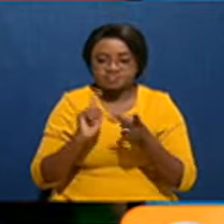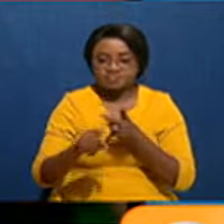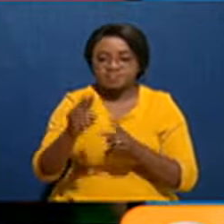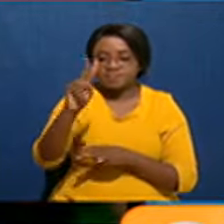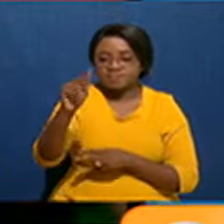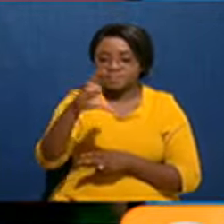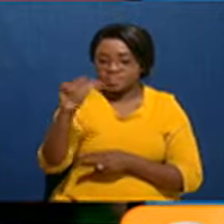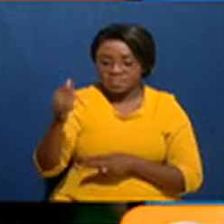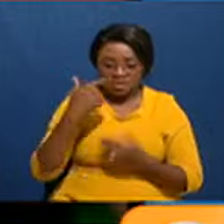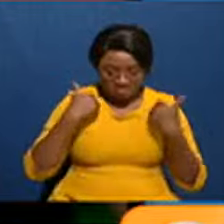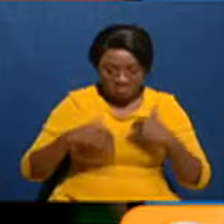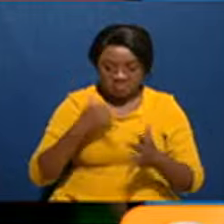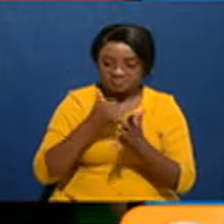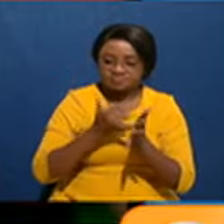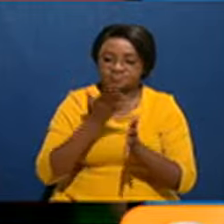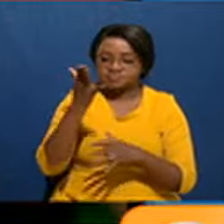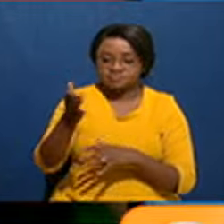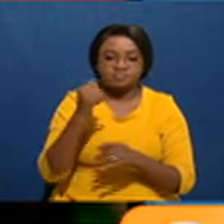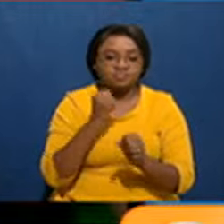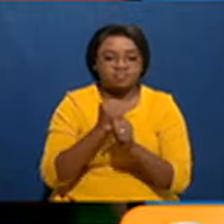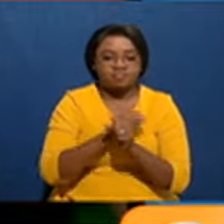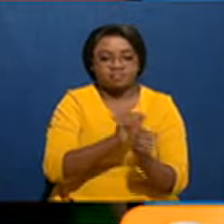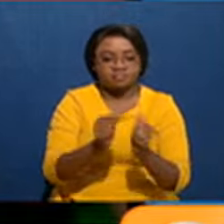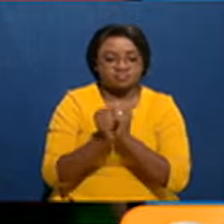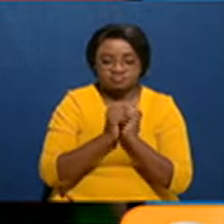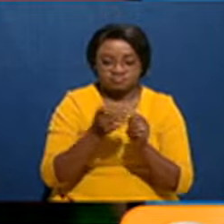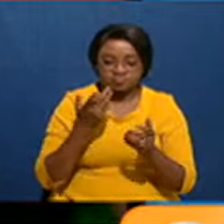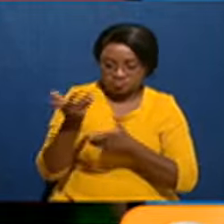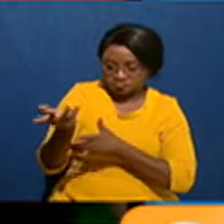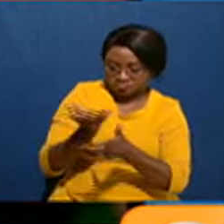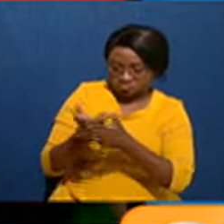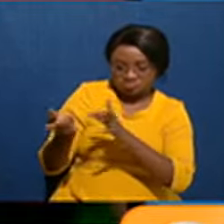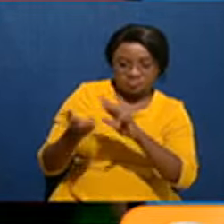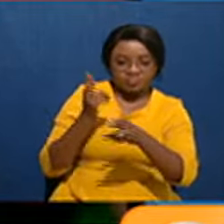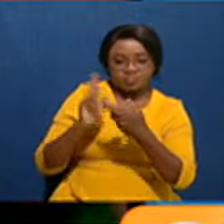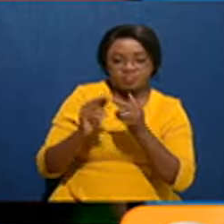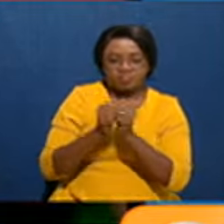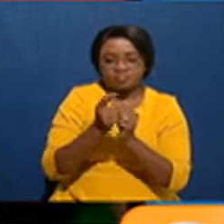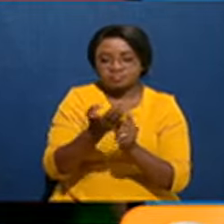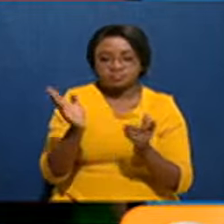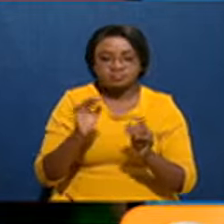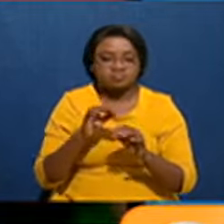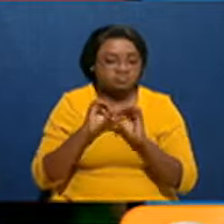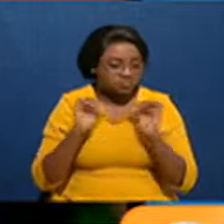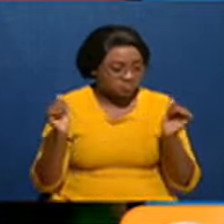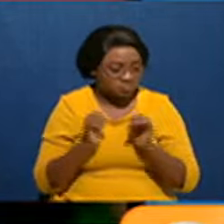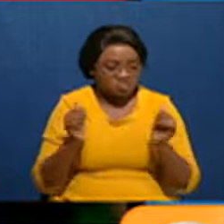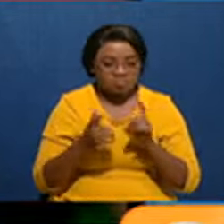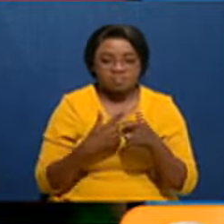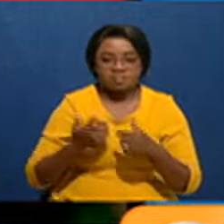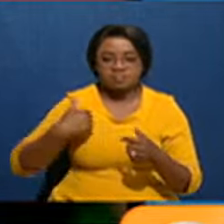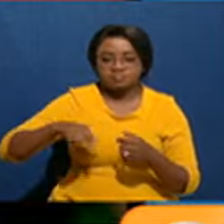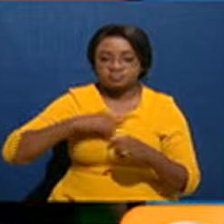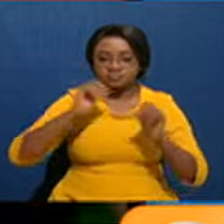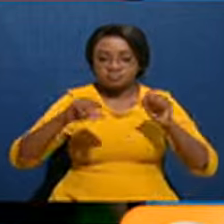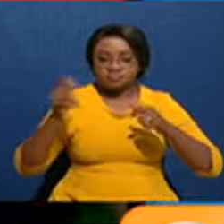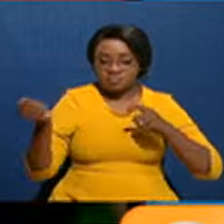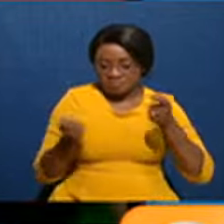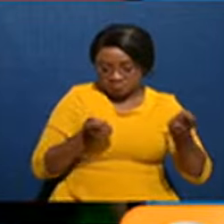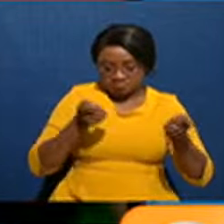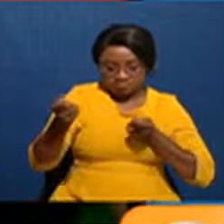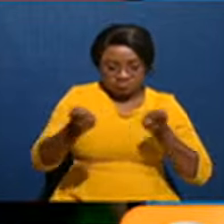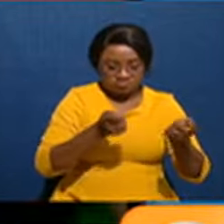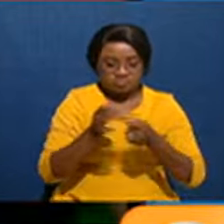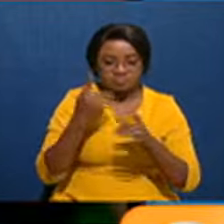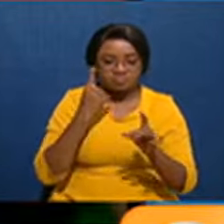I've been involved in the development of the building code, so I have a good working relationship with them so that we can bring together a single